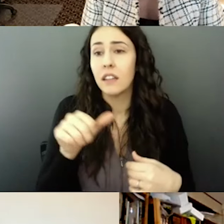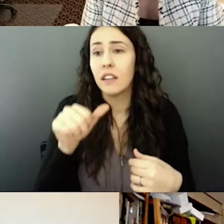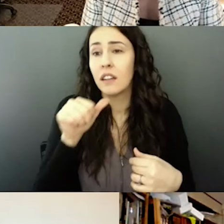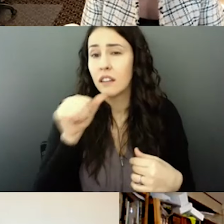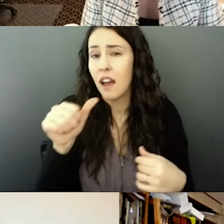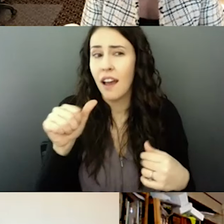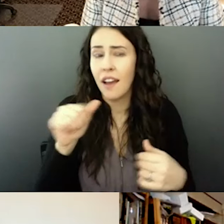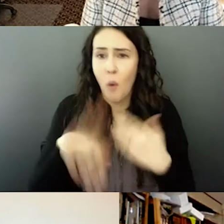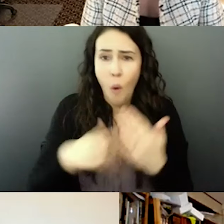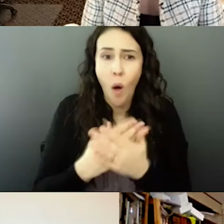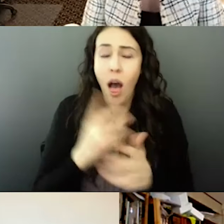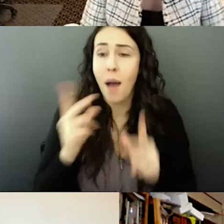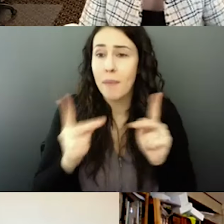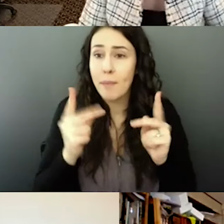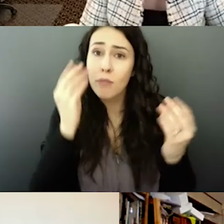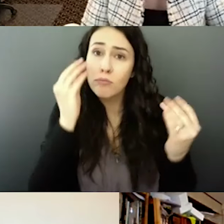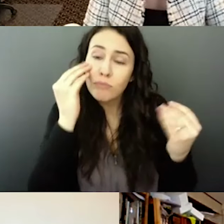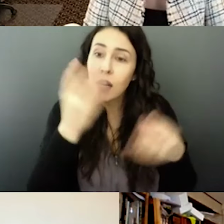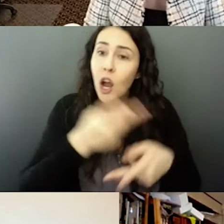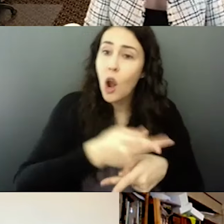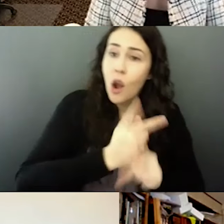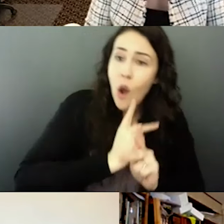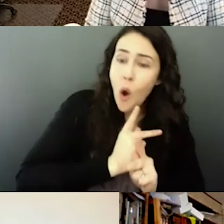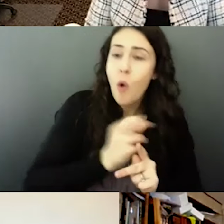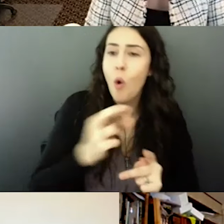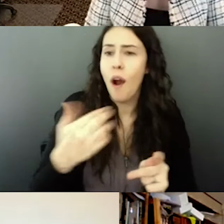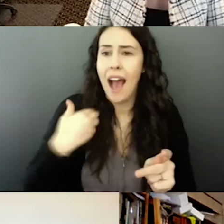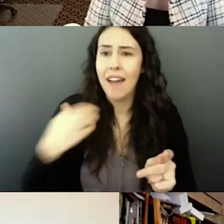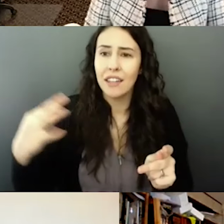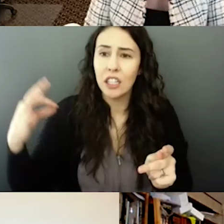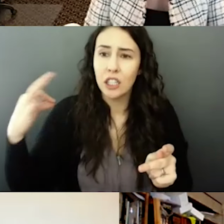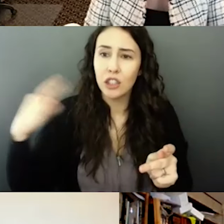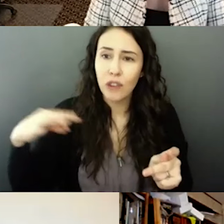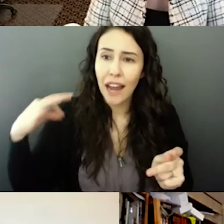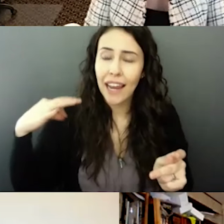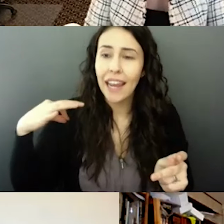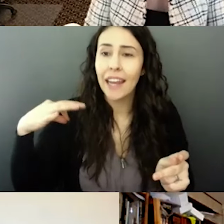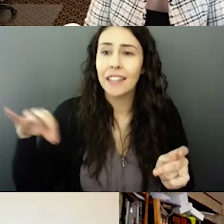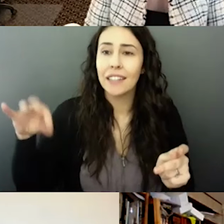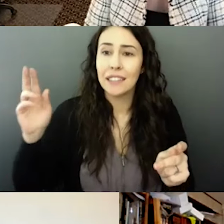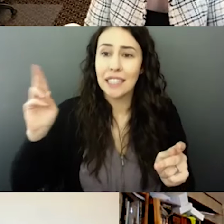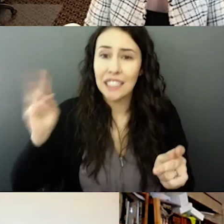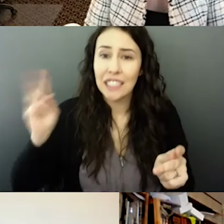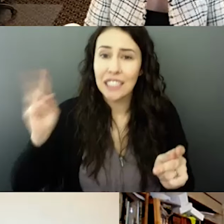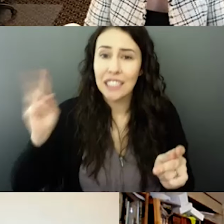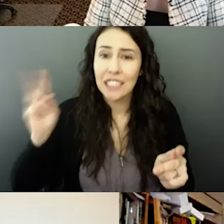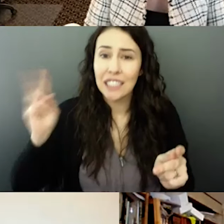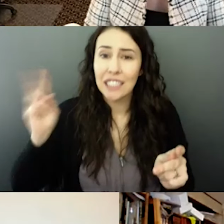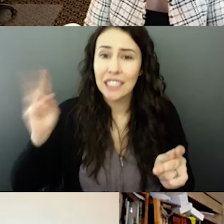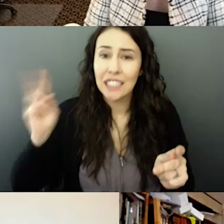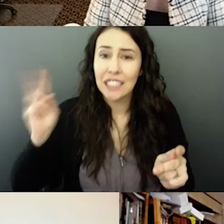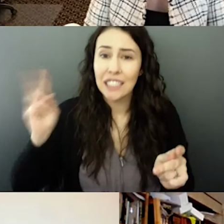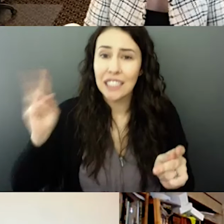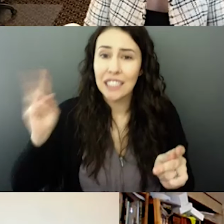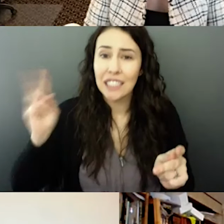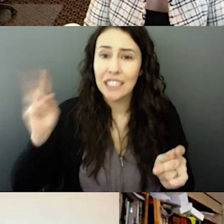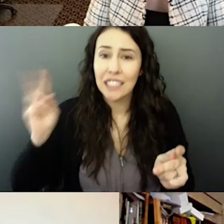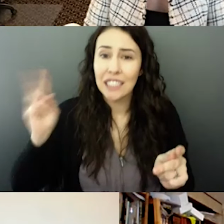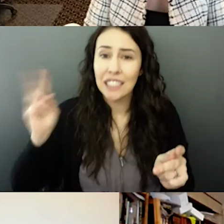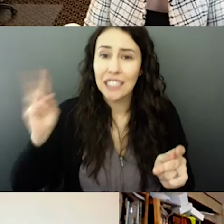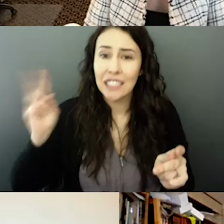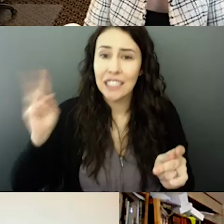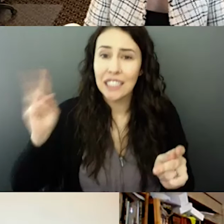or thinking about loans or having credit history or all of those things that might be barriers for people. And I don't know if we're